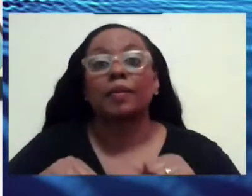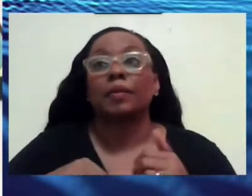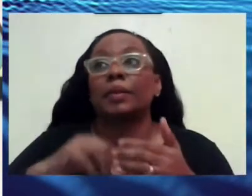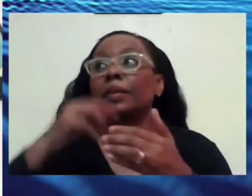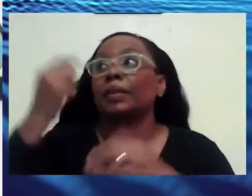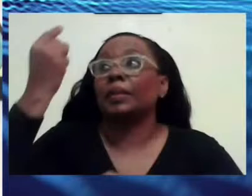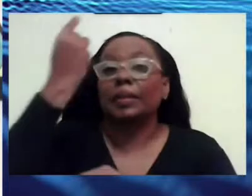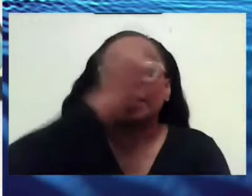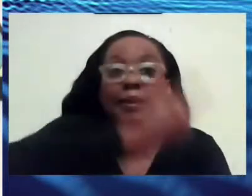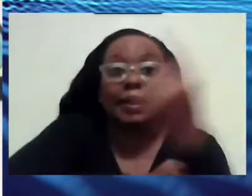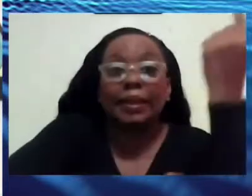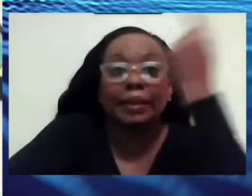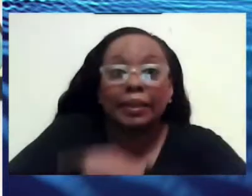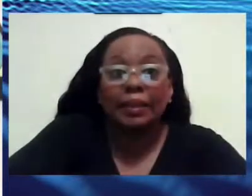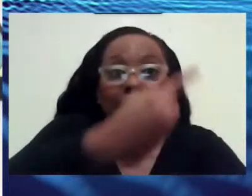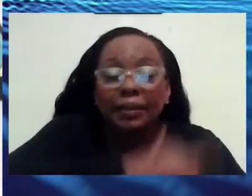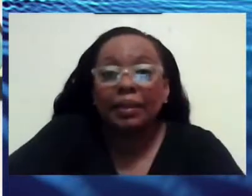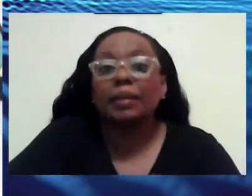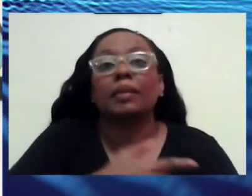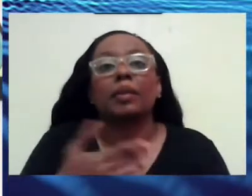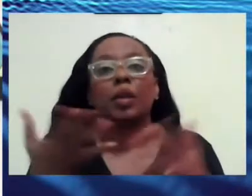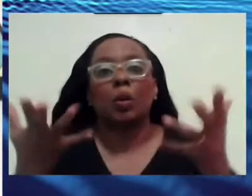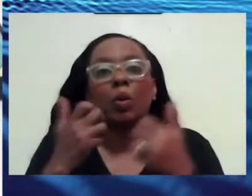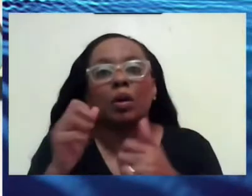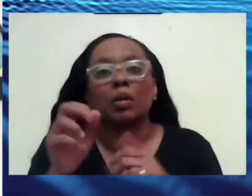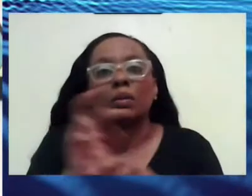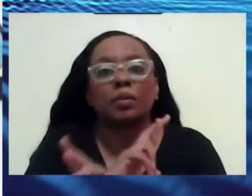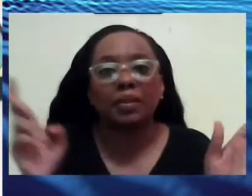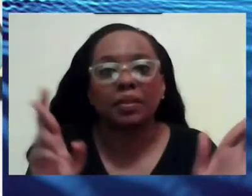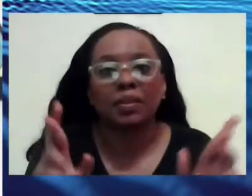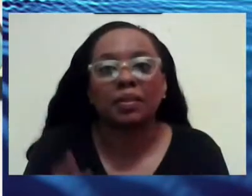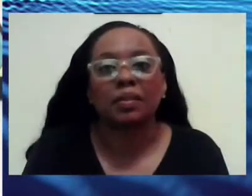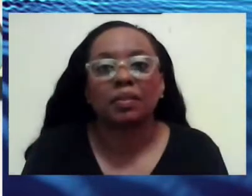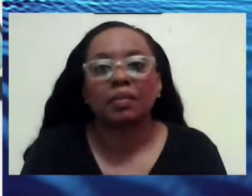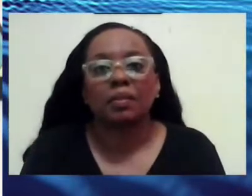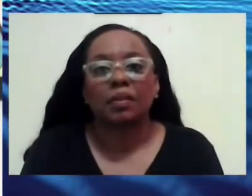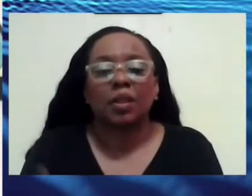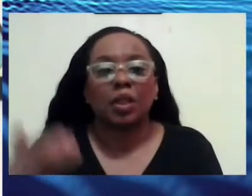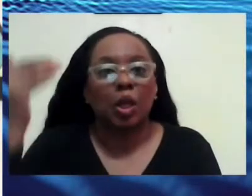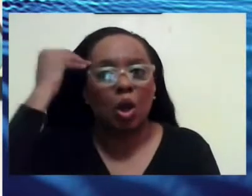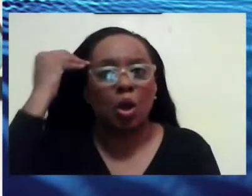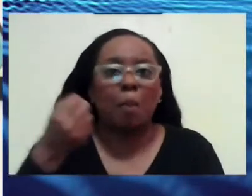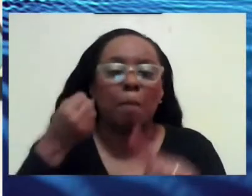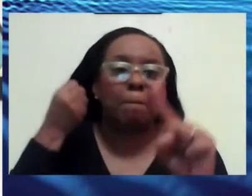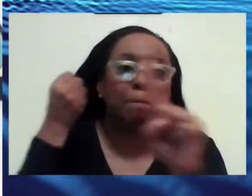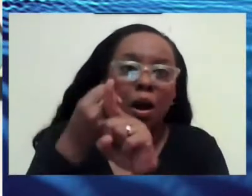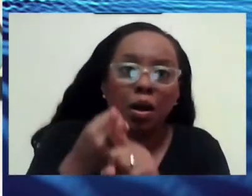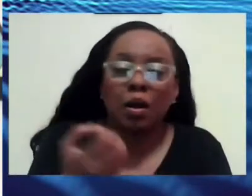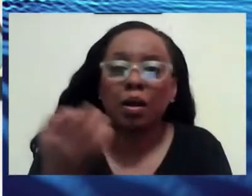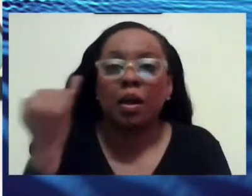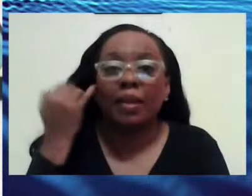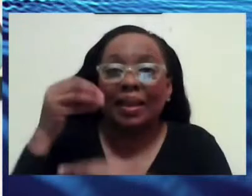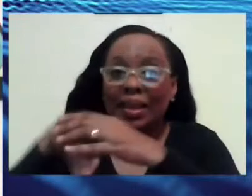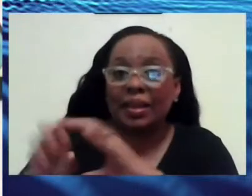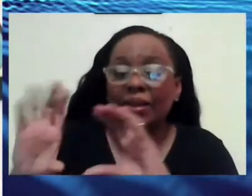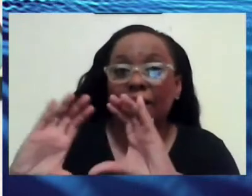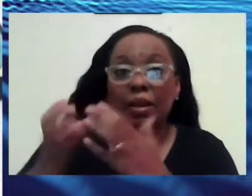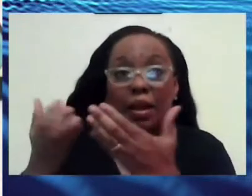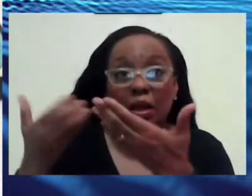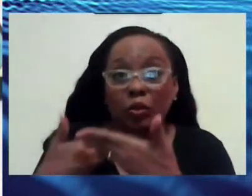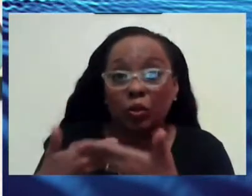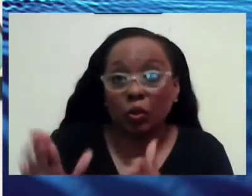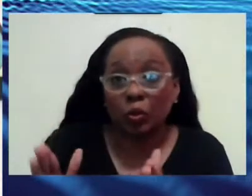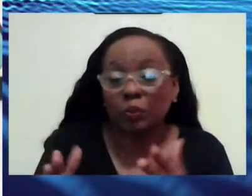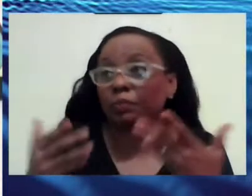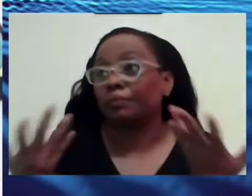to make sure that we get the school plants ready. We know that it's going to be the impact in terms of whether we can actually get back to school in a physical way is going